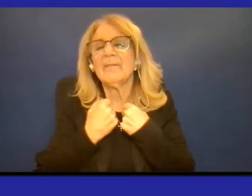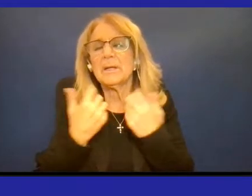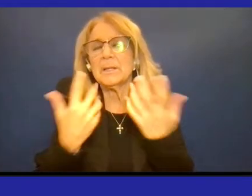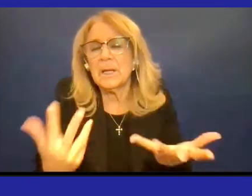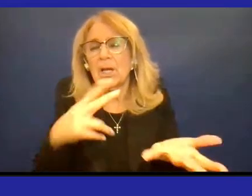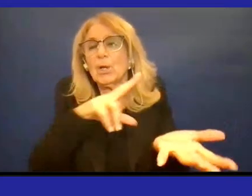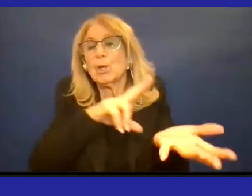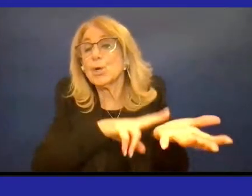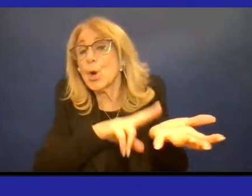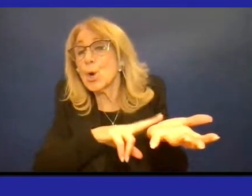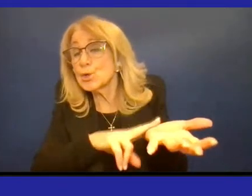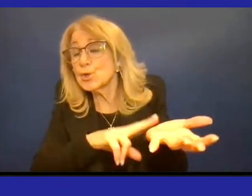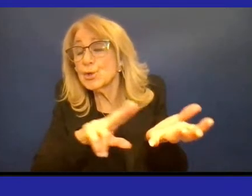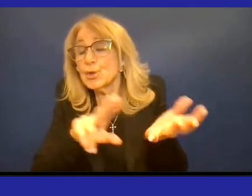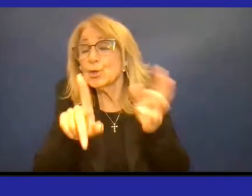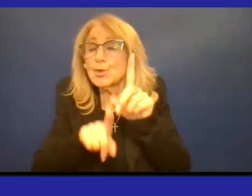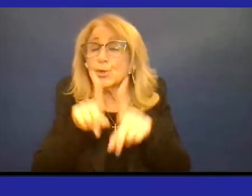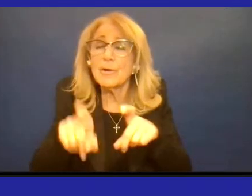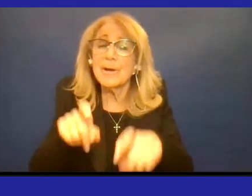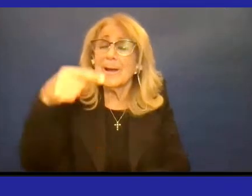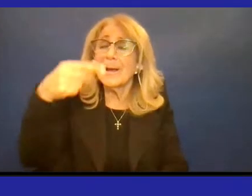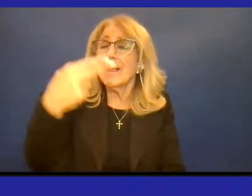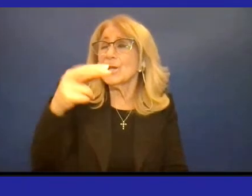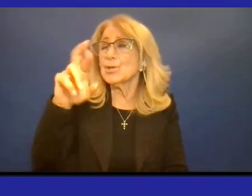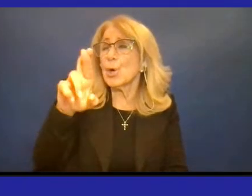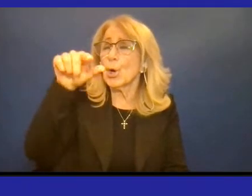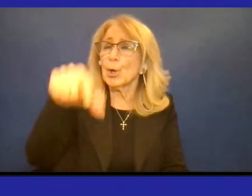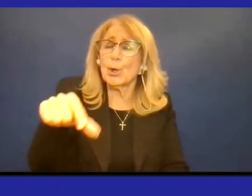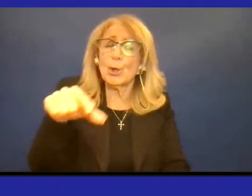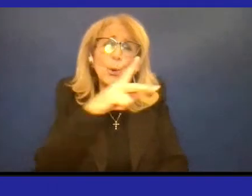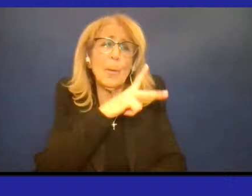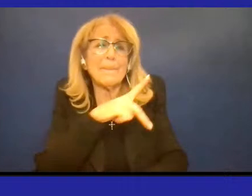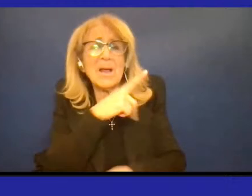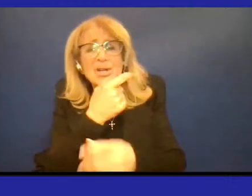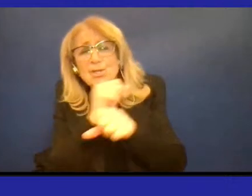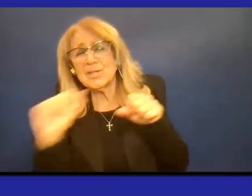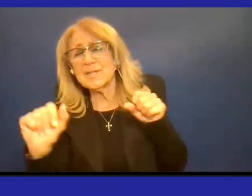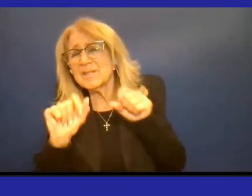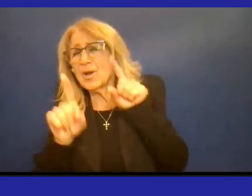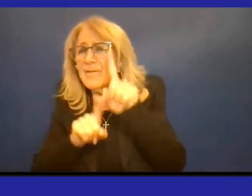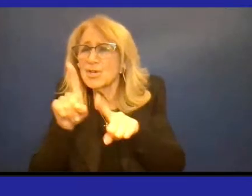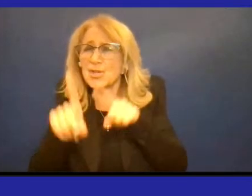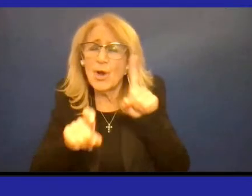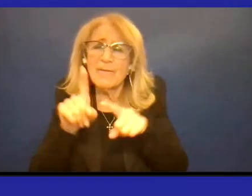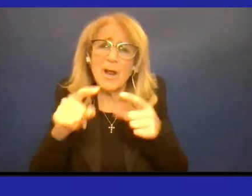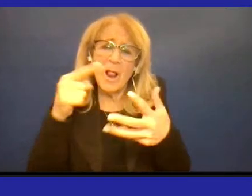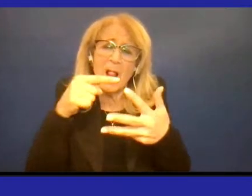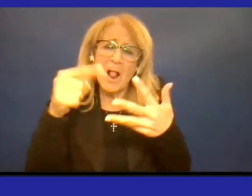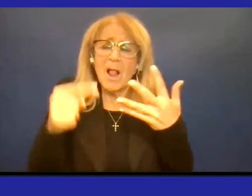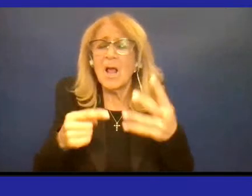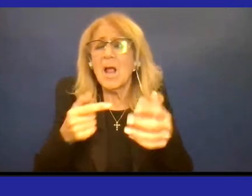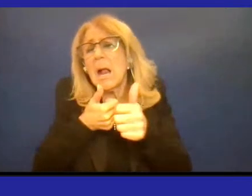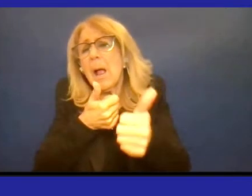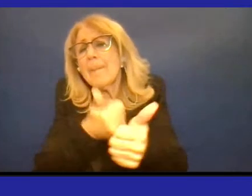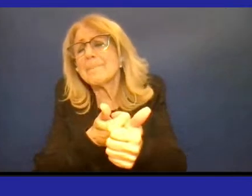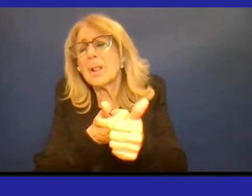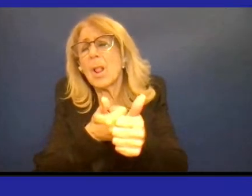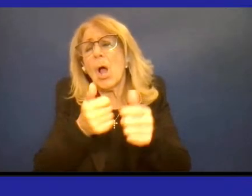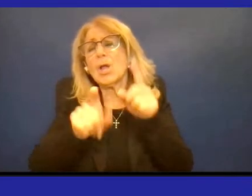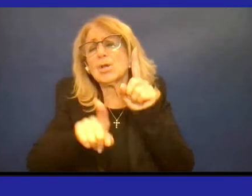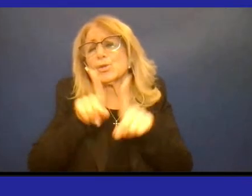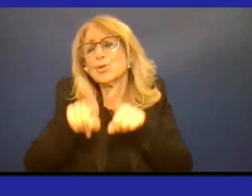a AHRQ patient safety survey. We've tried to It's a roll. compliance survey that was in our Surveys, prior right.